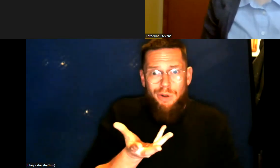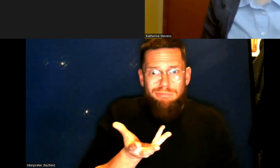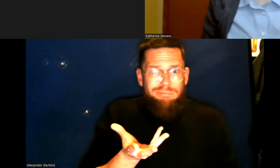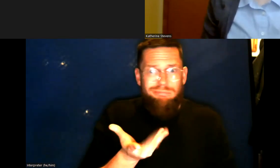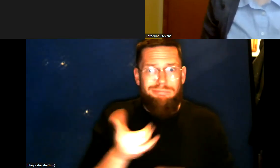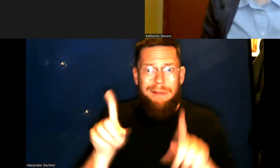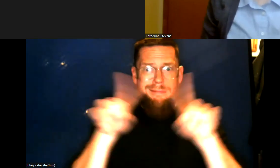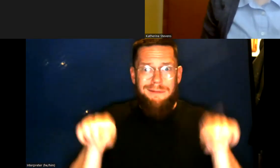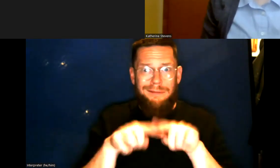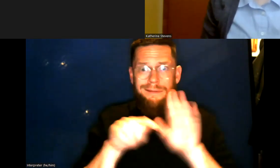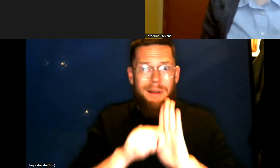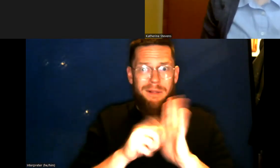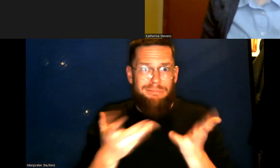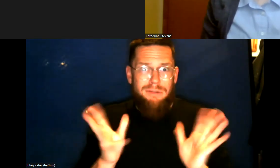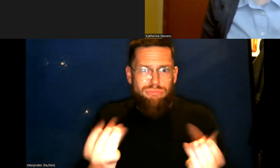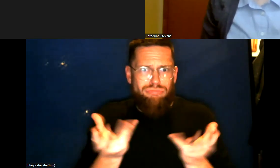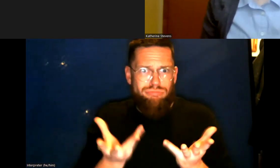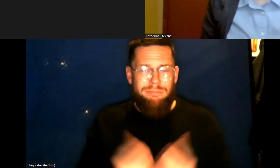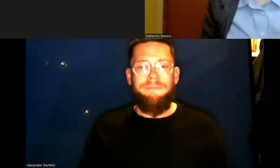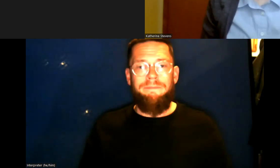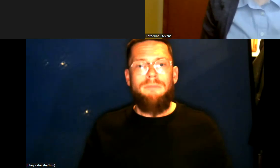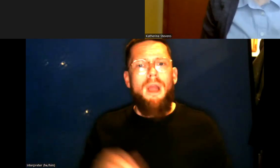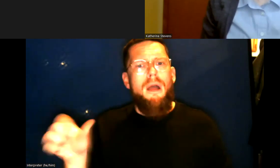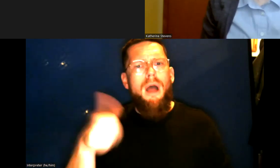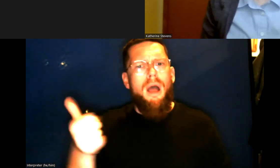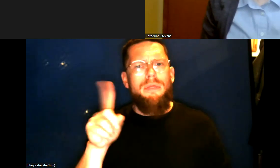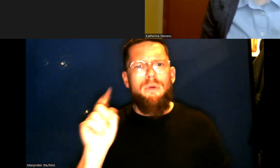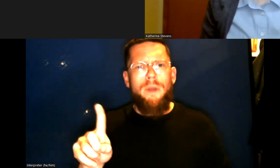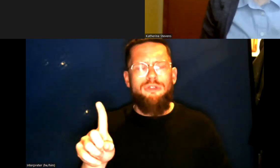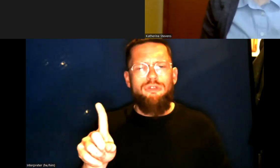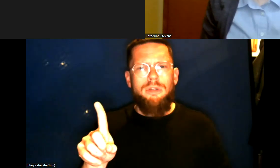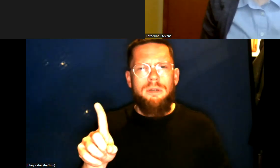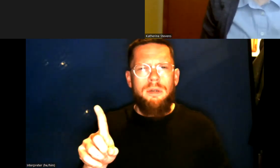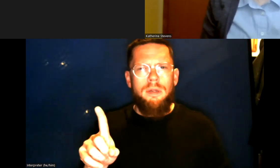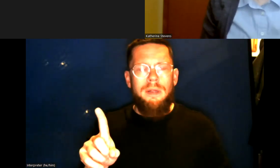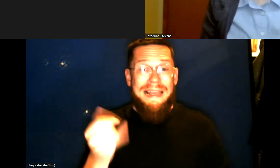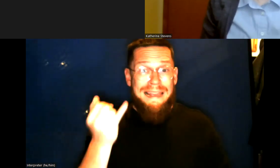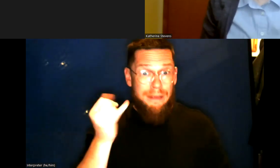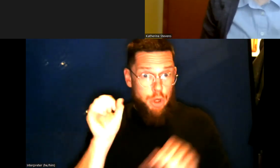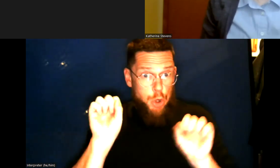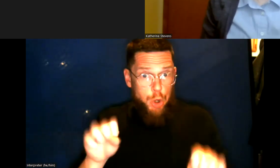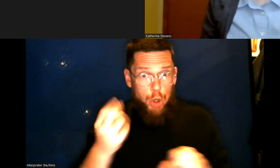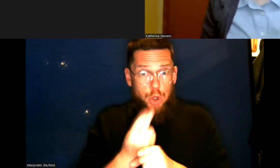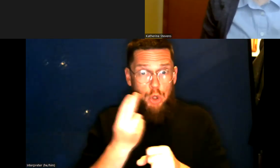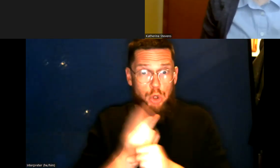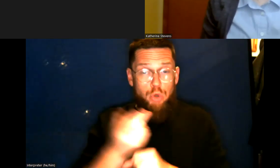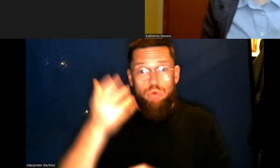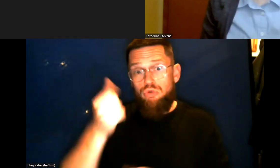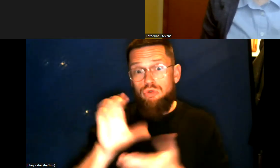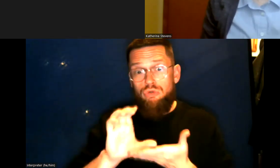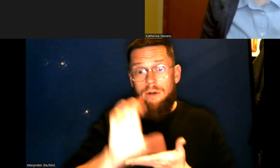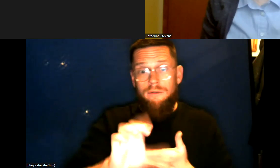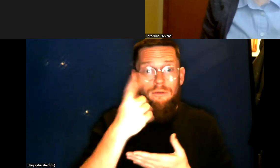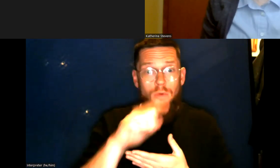template. And then someone did ask if they could use grant funds for exhibition